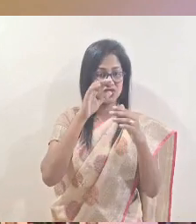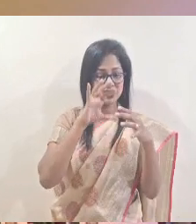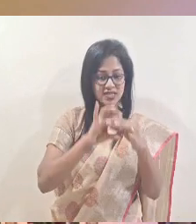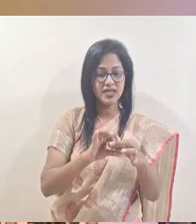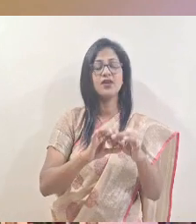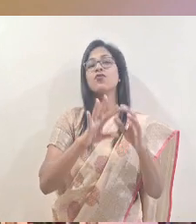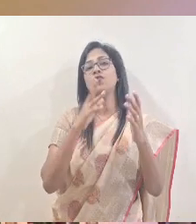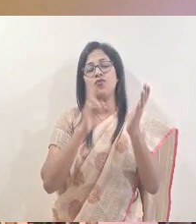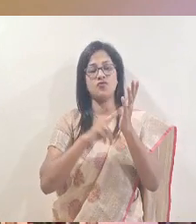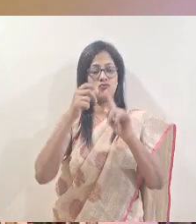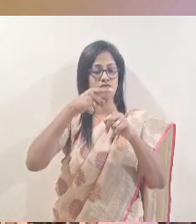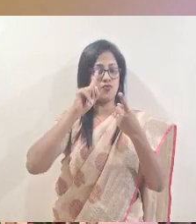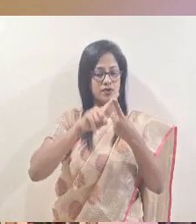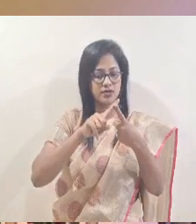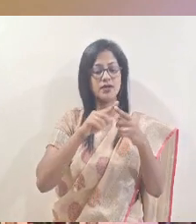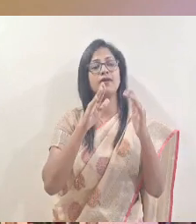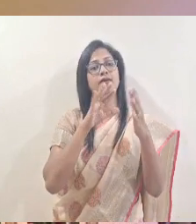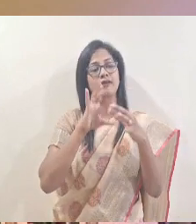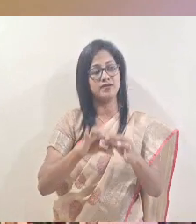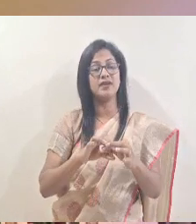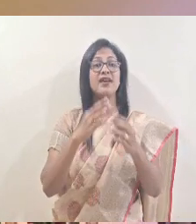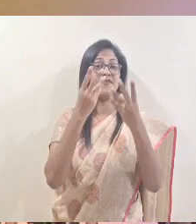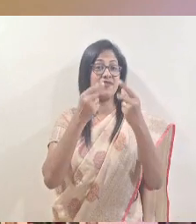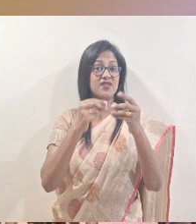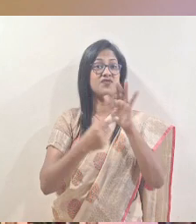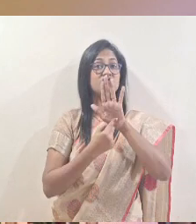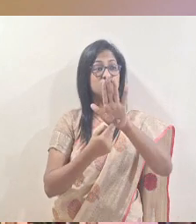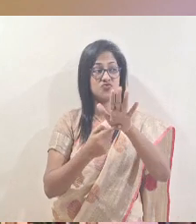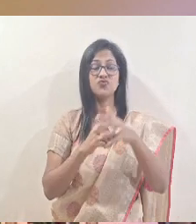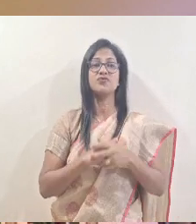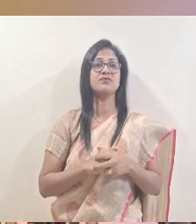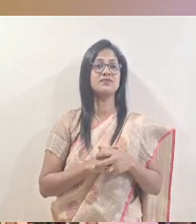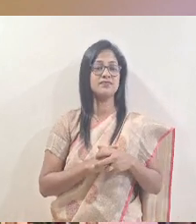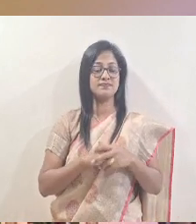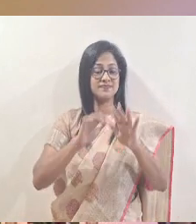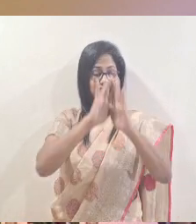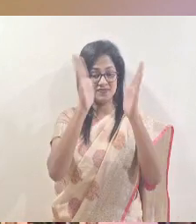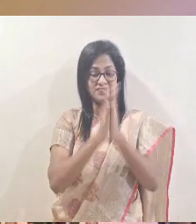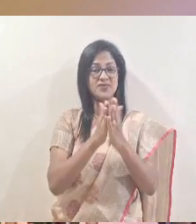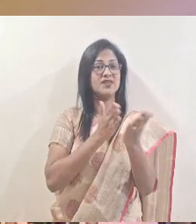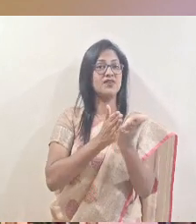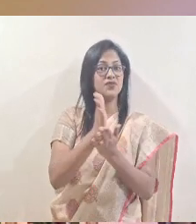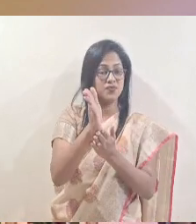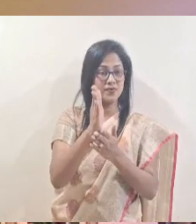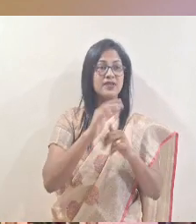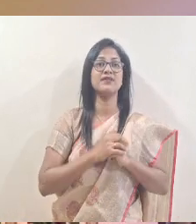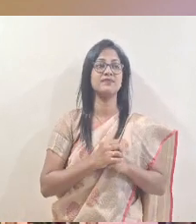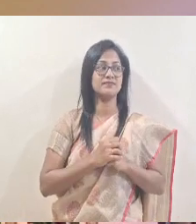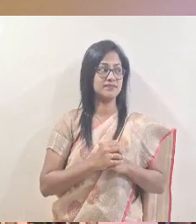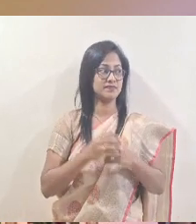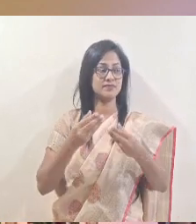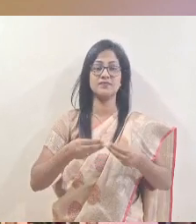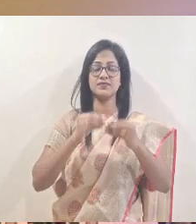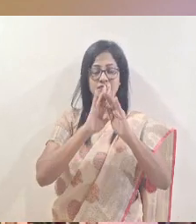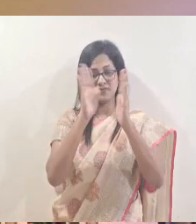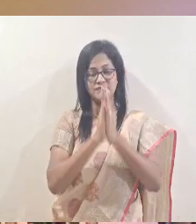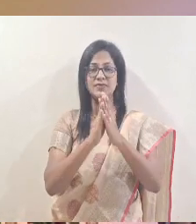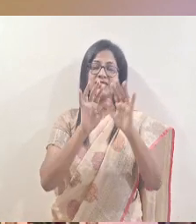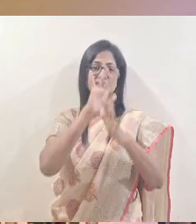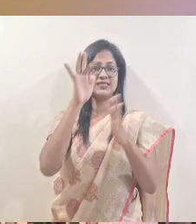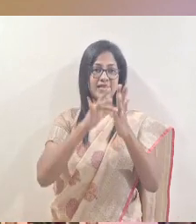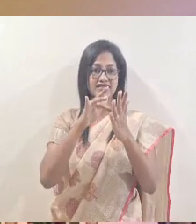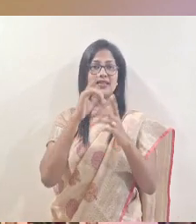or a node-based centrality measure, where the top figure shows a node-based centrality measure and the bottom one shows an edge-based centrality